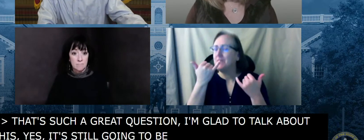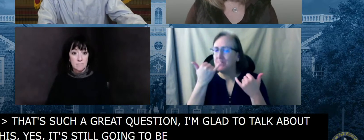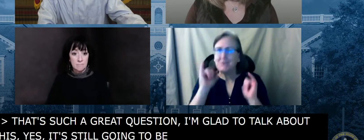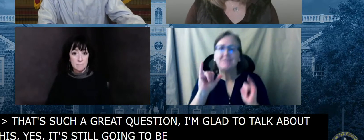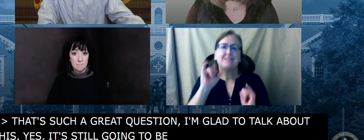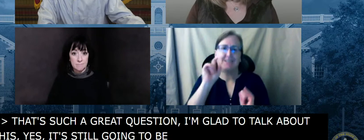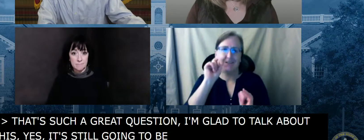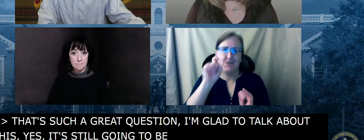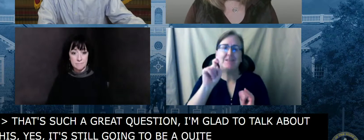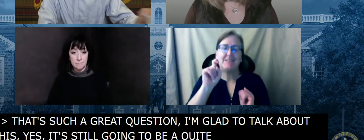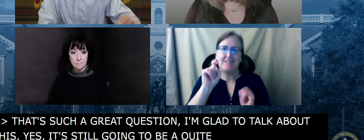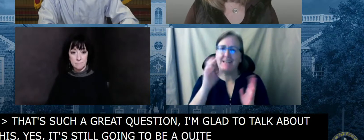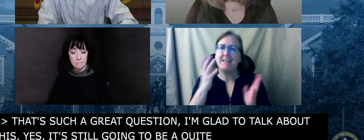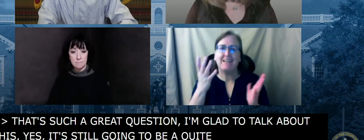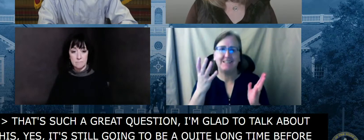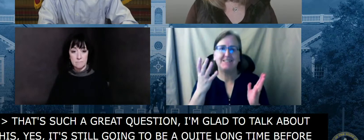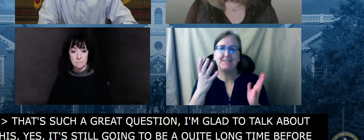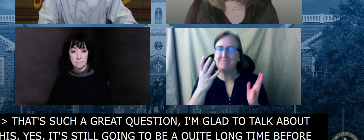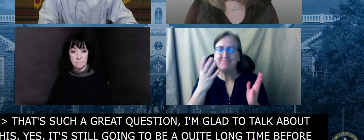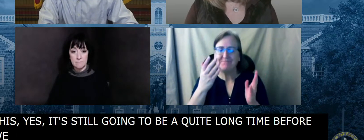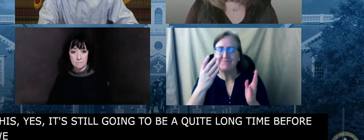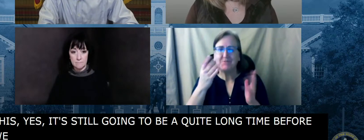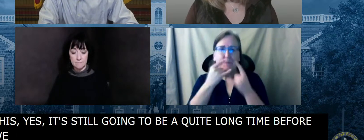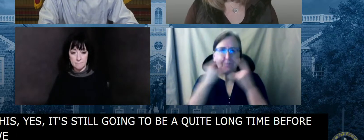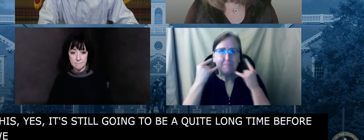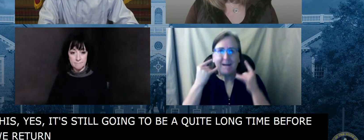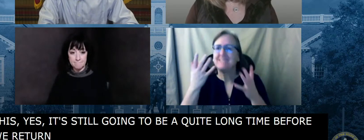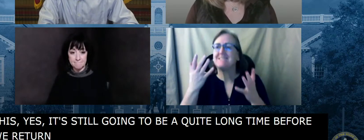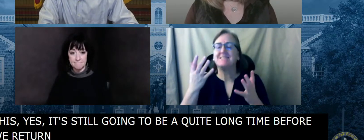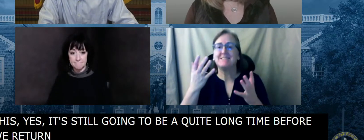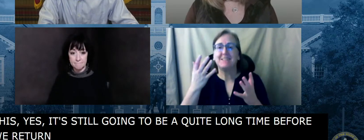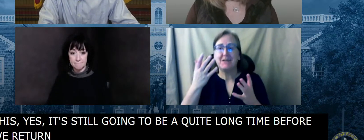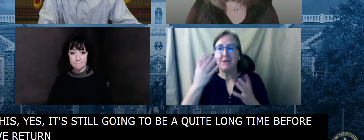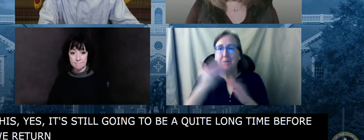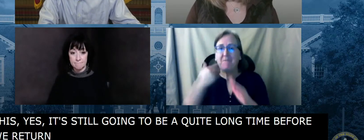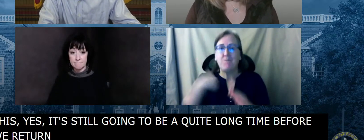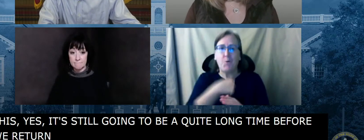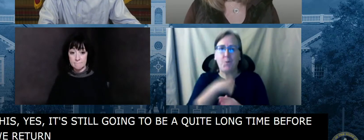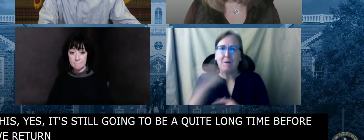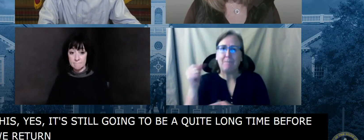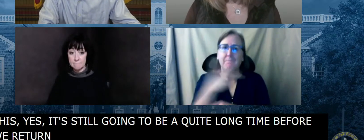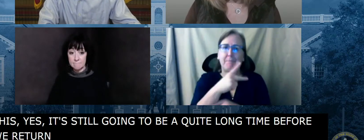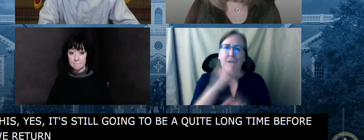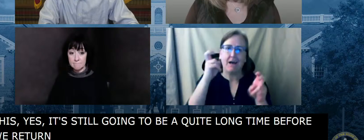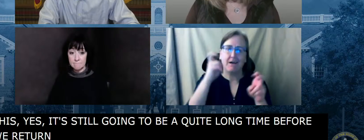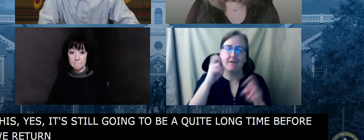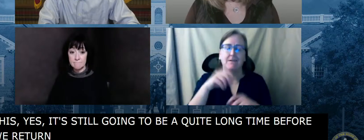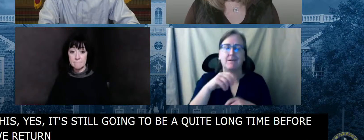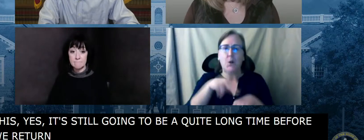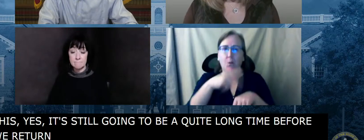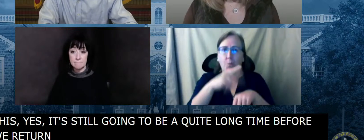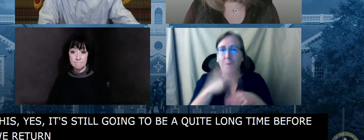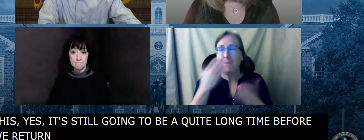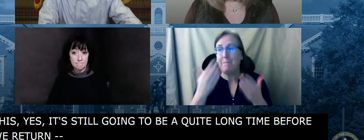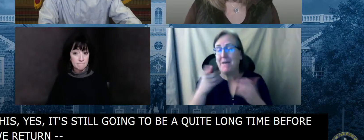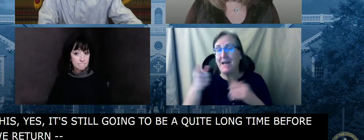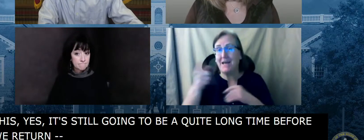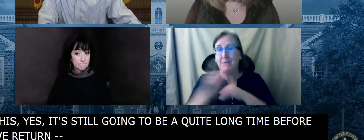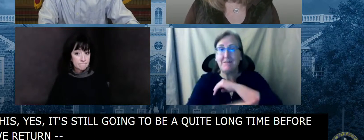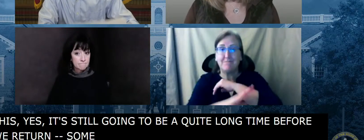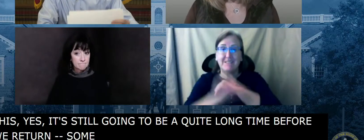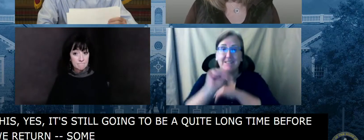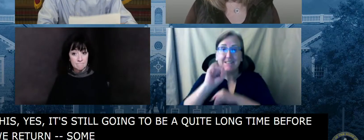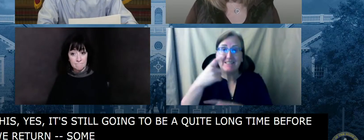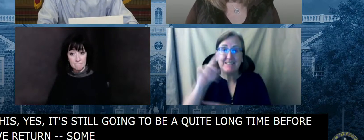we reach herd immunity. I mean, some are estimating maybe September. If the